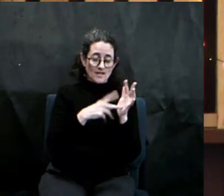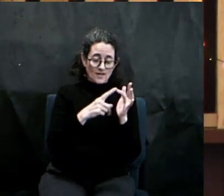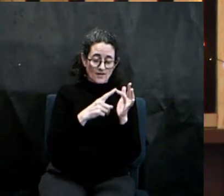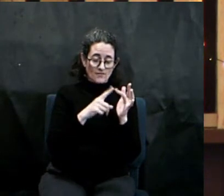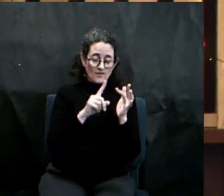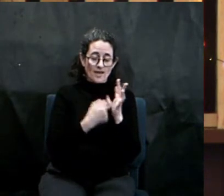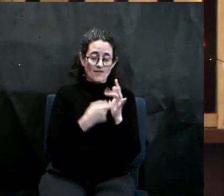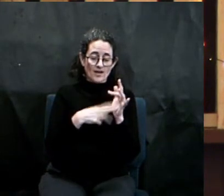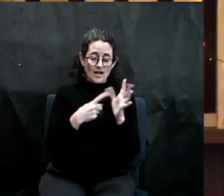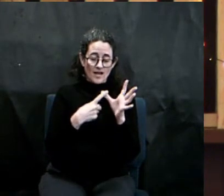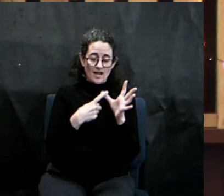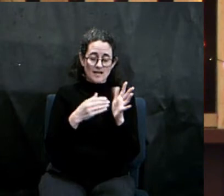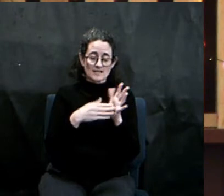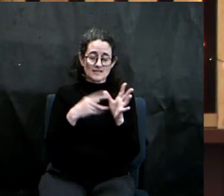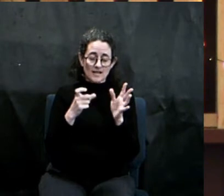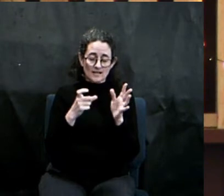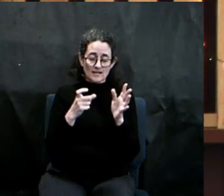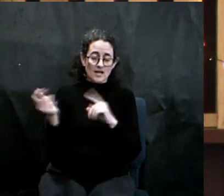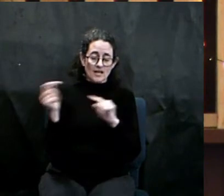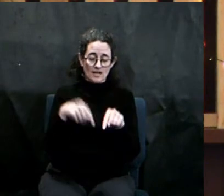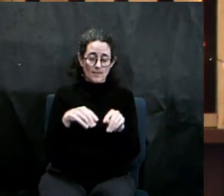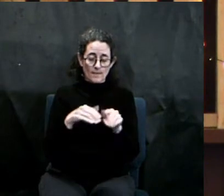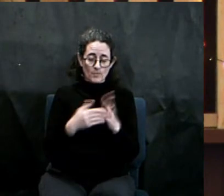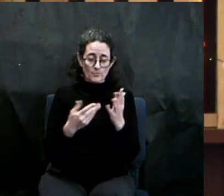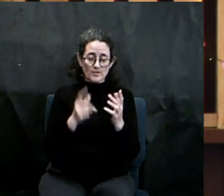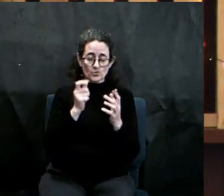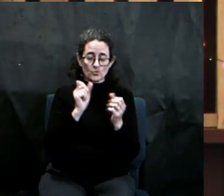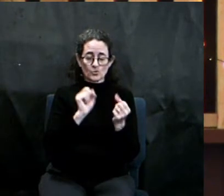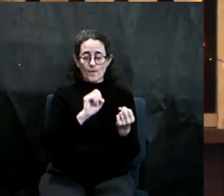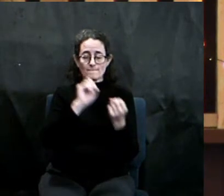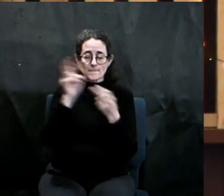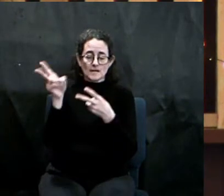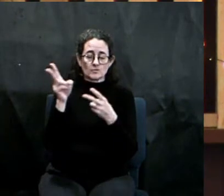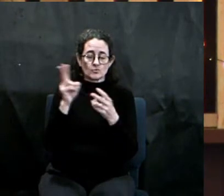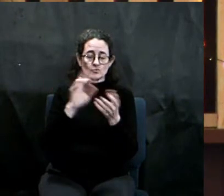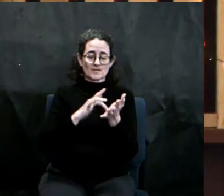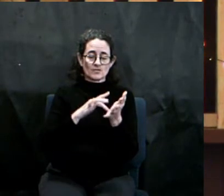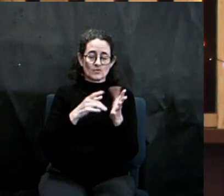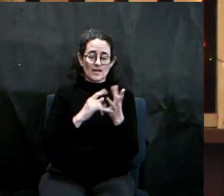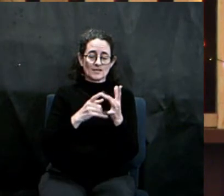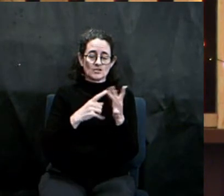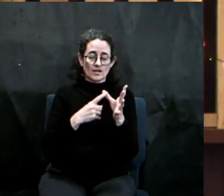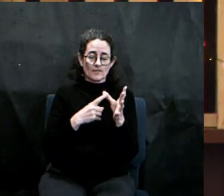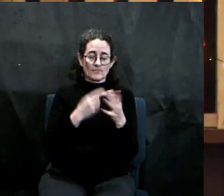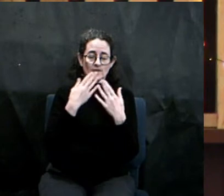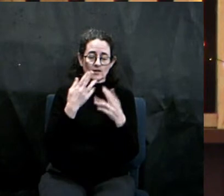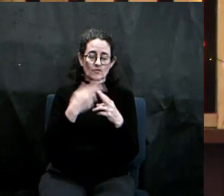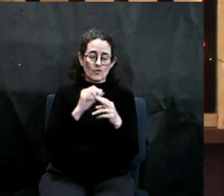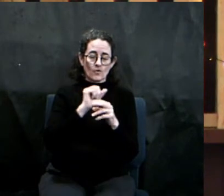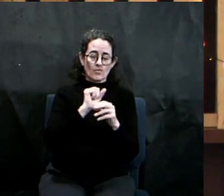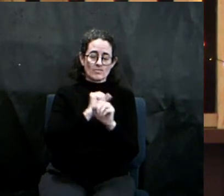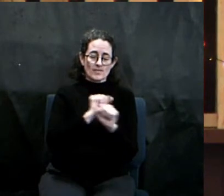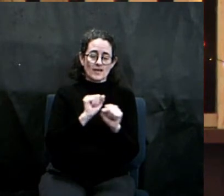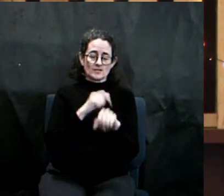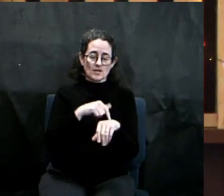home assignment, but heading home very soon to Central Asia. Thank you for their time here. Thank you, Lord God, that you are going ahead of their